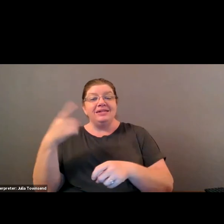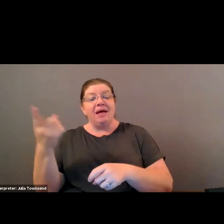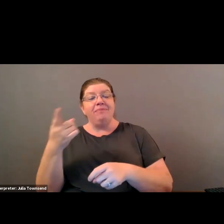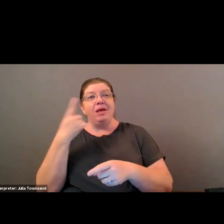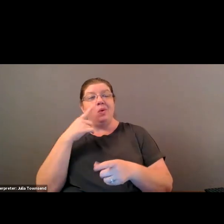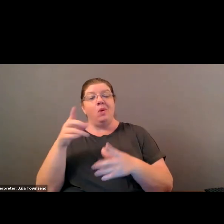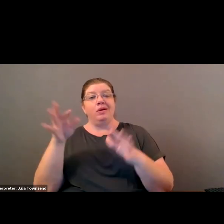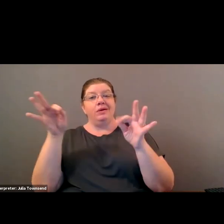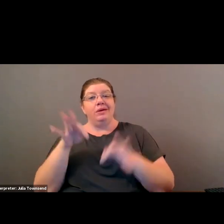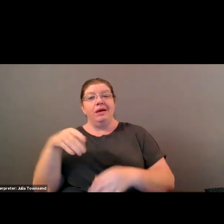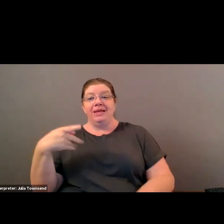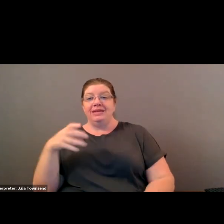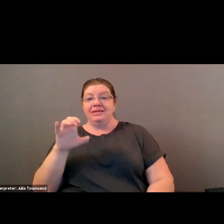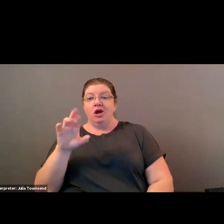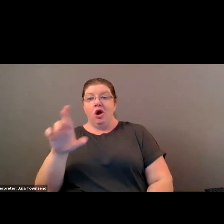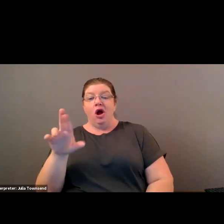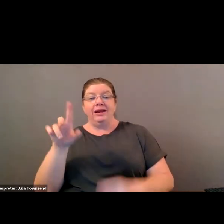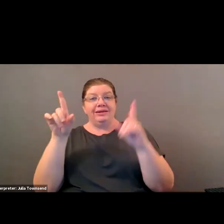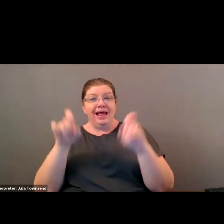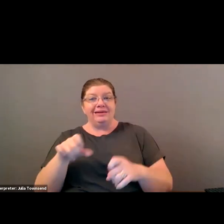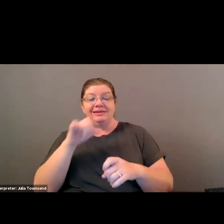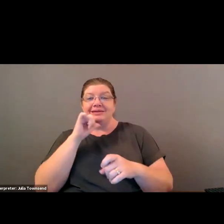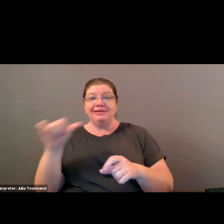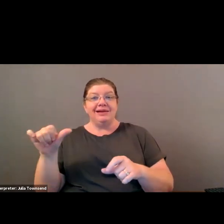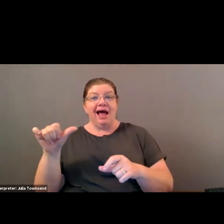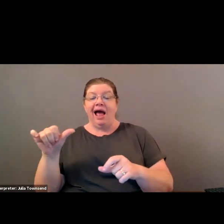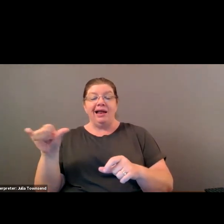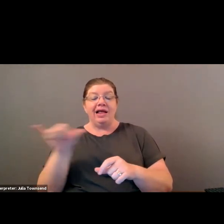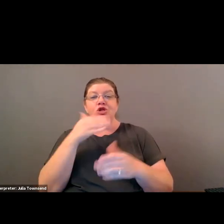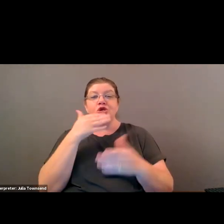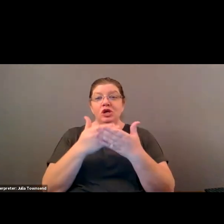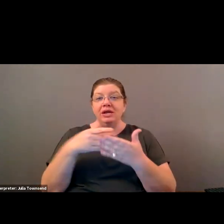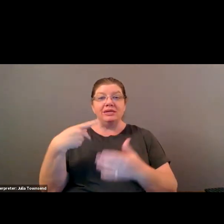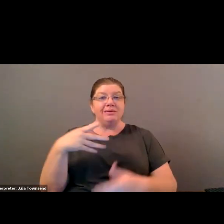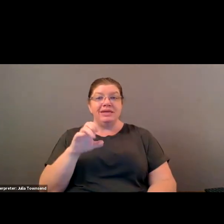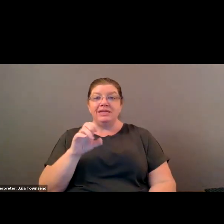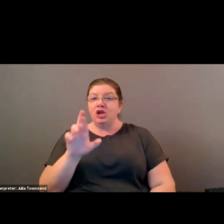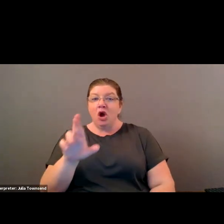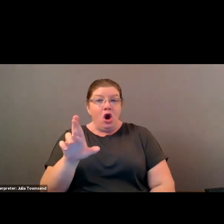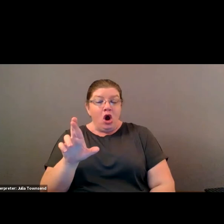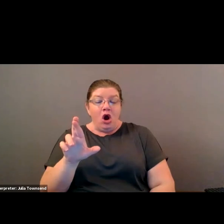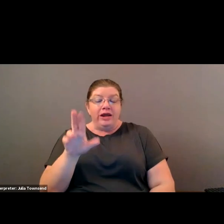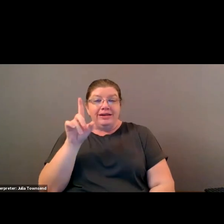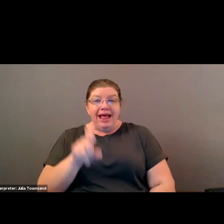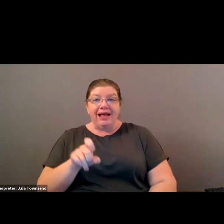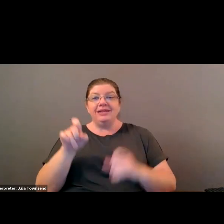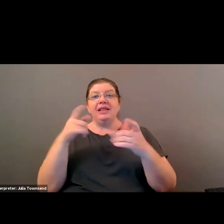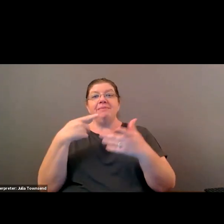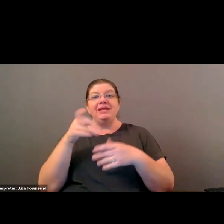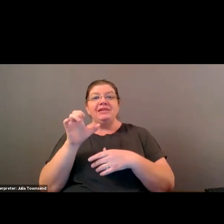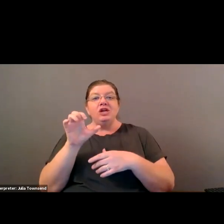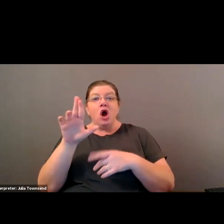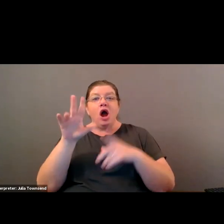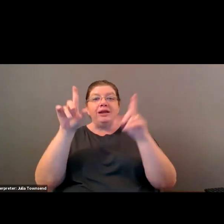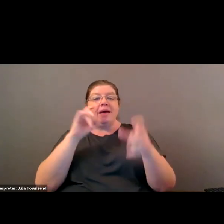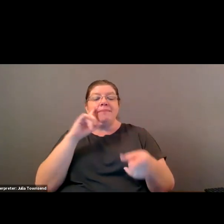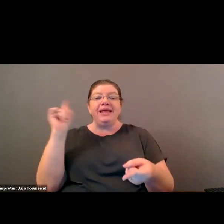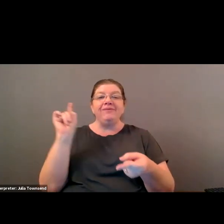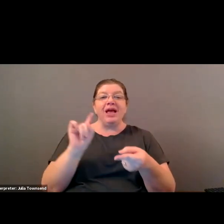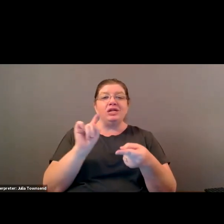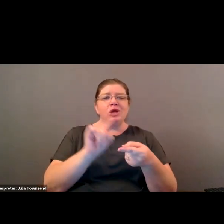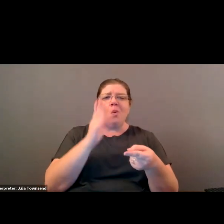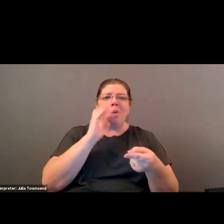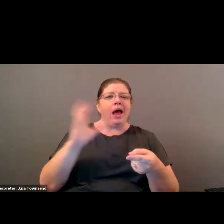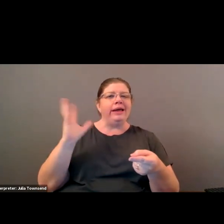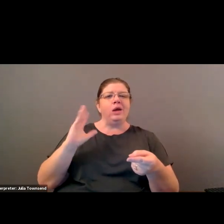the PCR test. So it's not as good as the PCR test. And the PCR test is being phased out because it was never